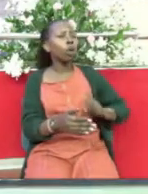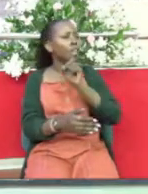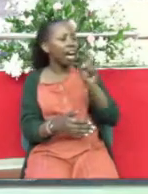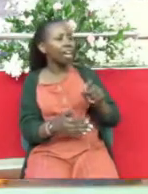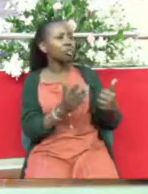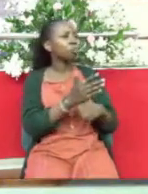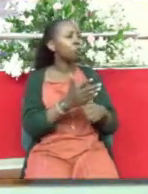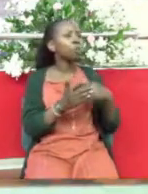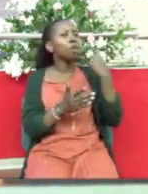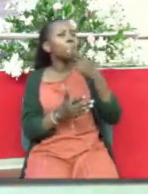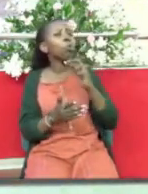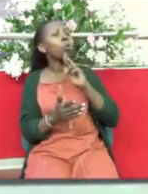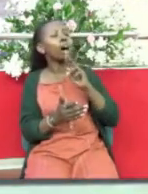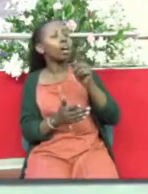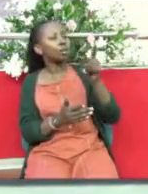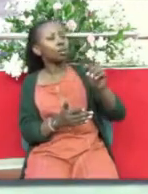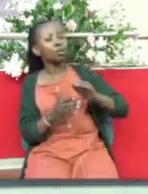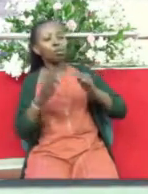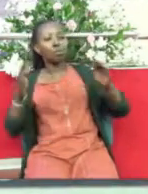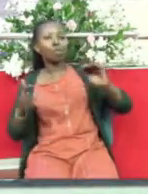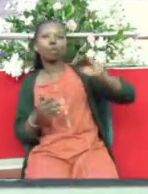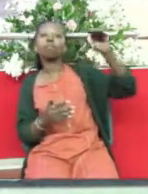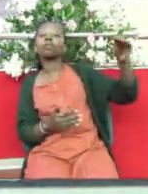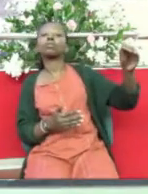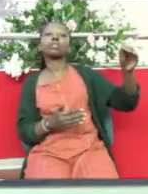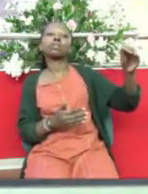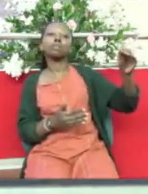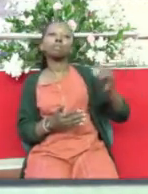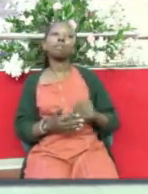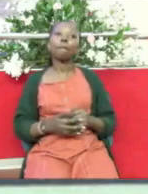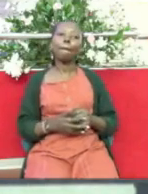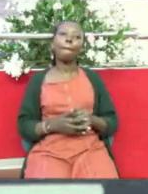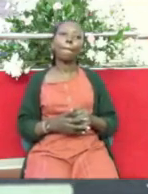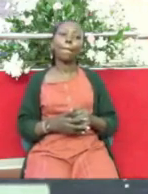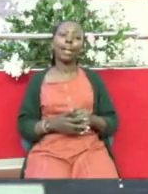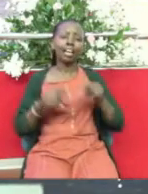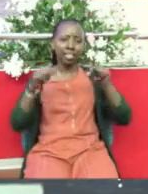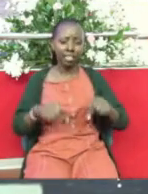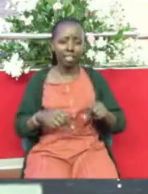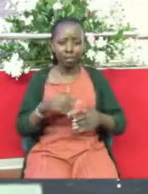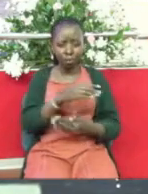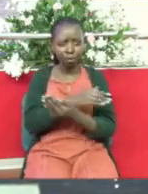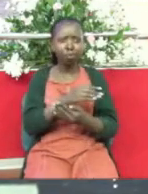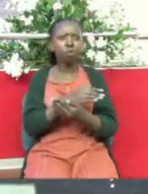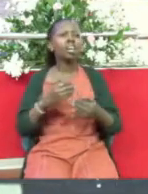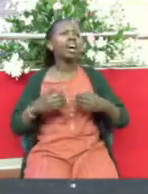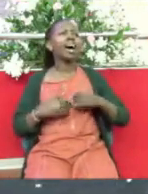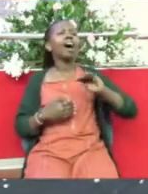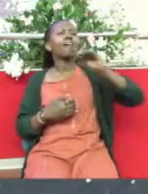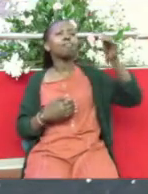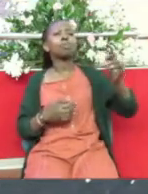O great mountain? Na Bwana anauliza wewe ni nani? And this morning, we have mountains that have